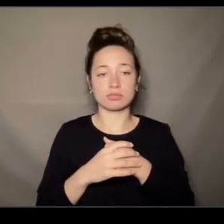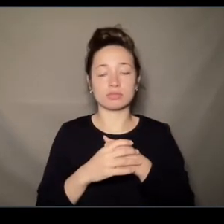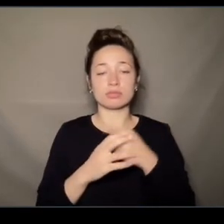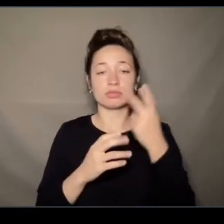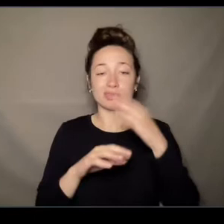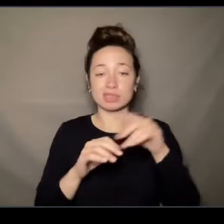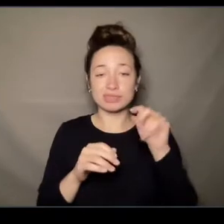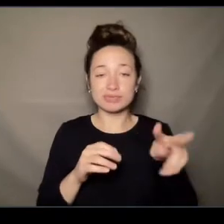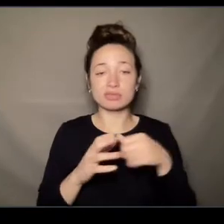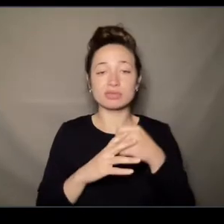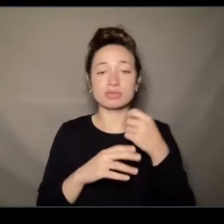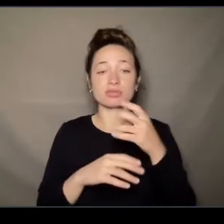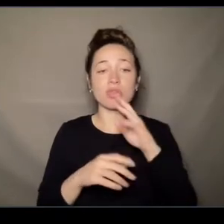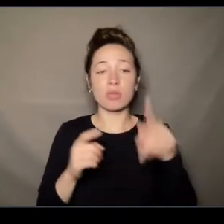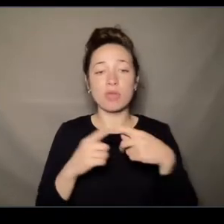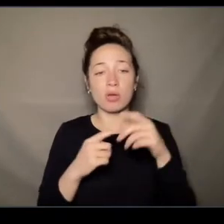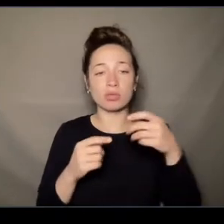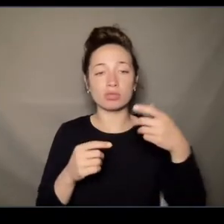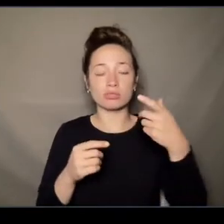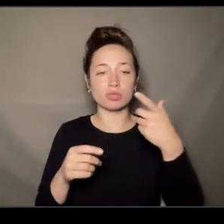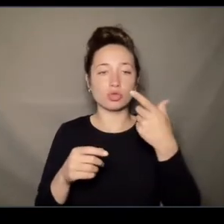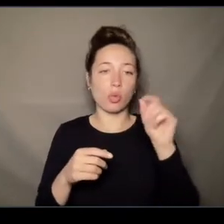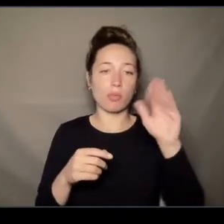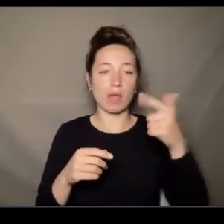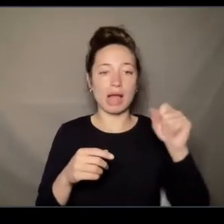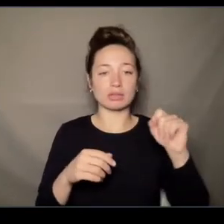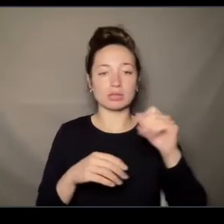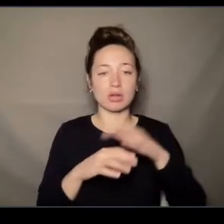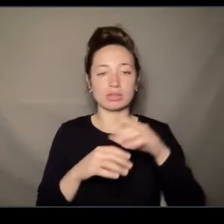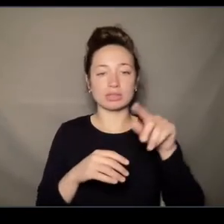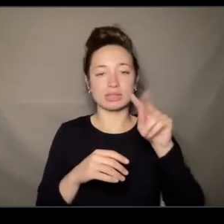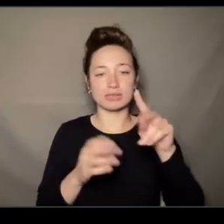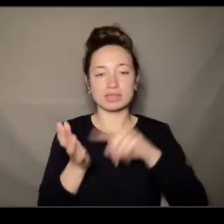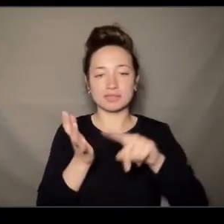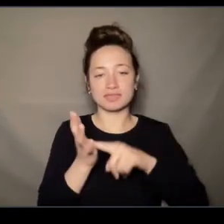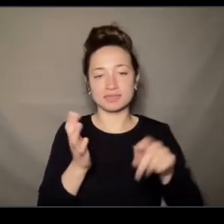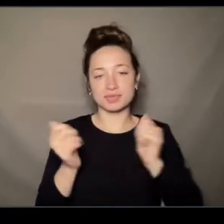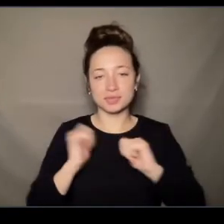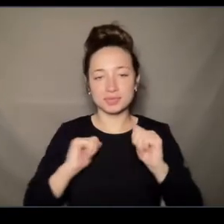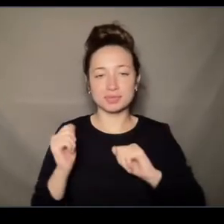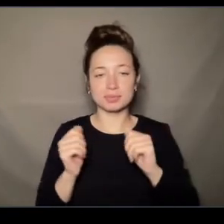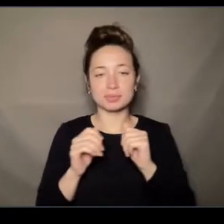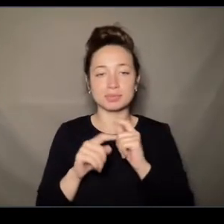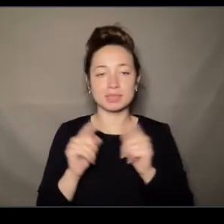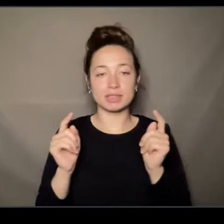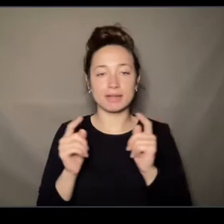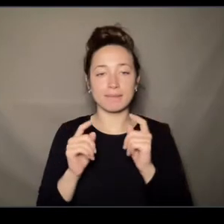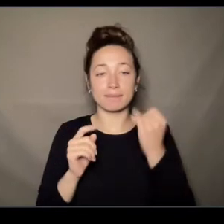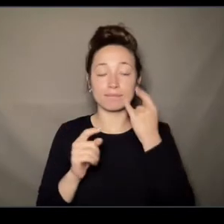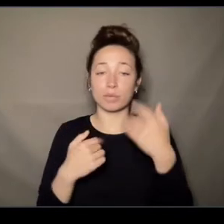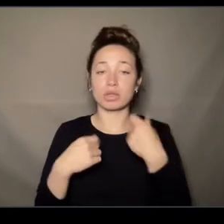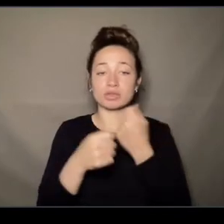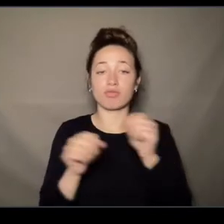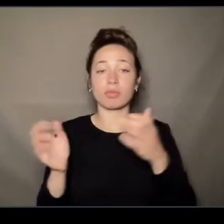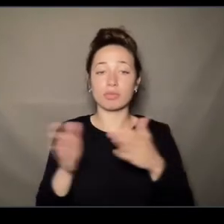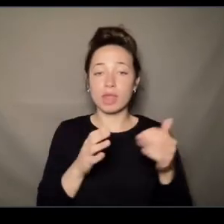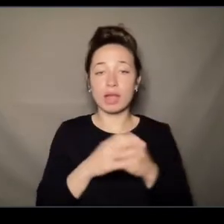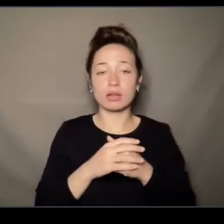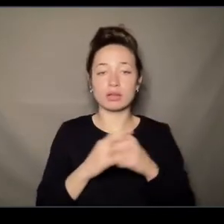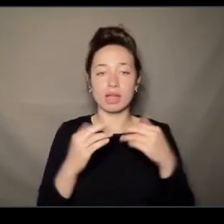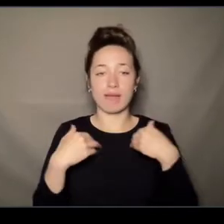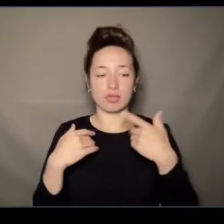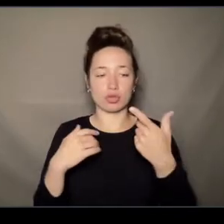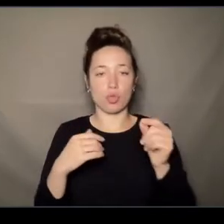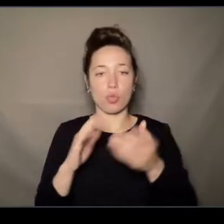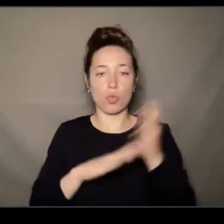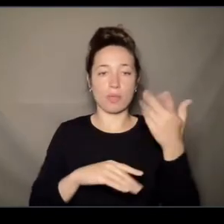You see it on television. They talk about go bags on these TV detective shows. But if you have a safety plan, having a go